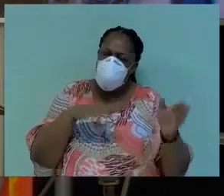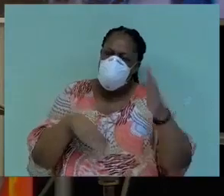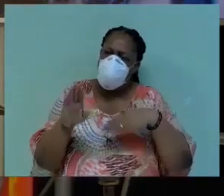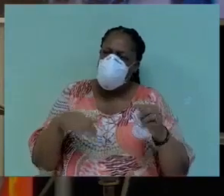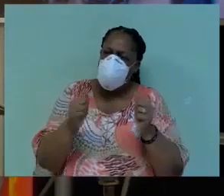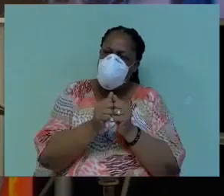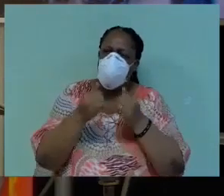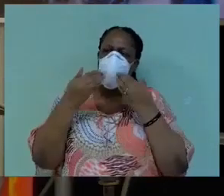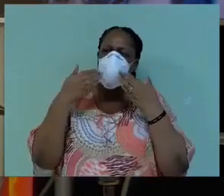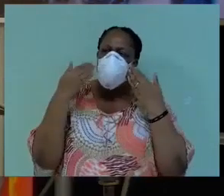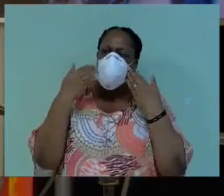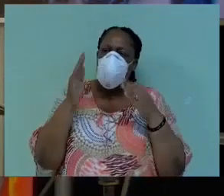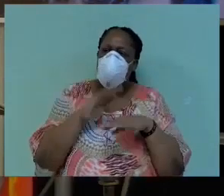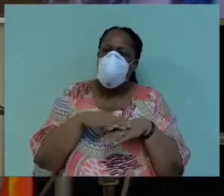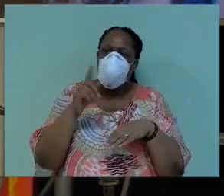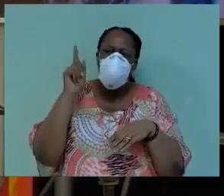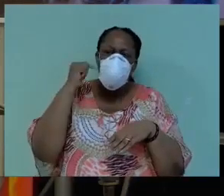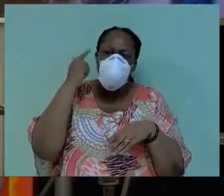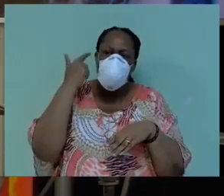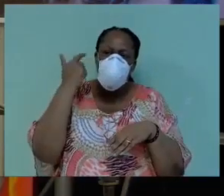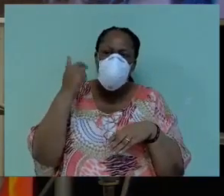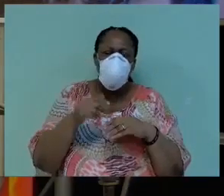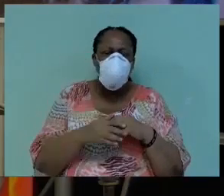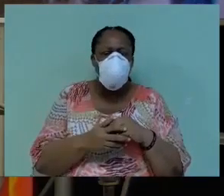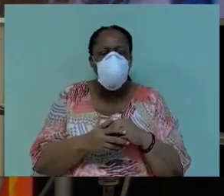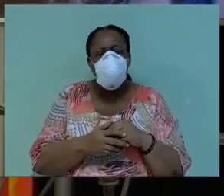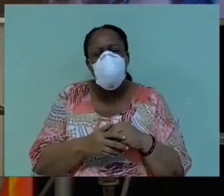on, okay? Also too,